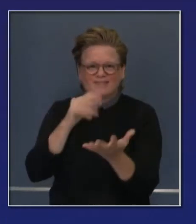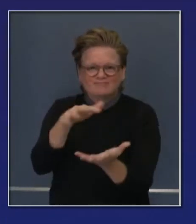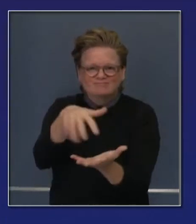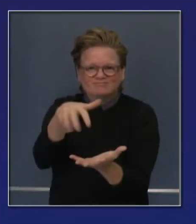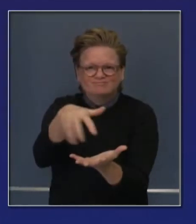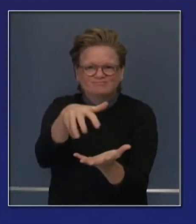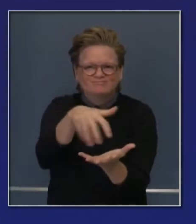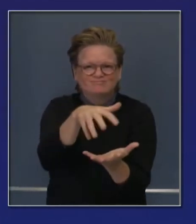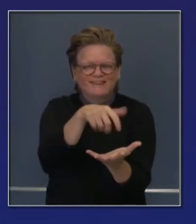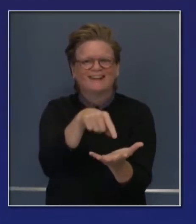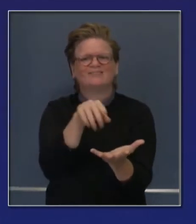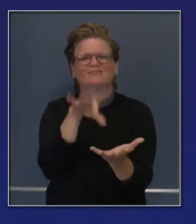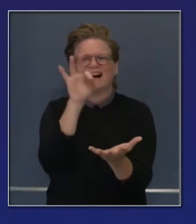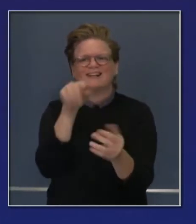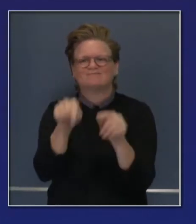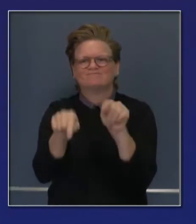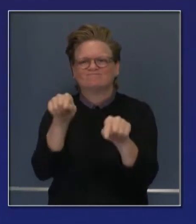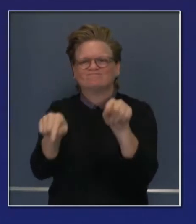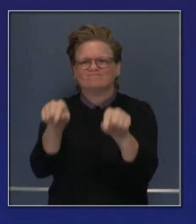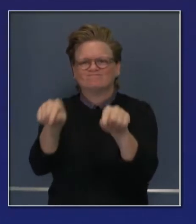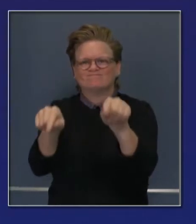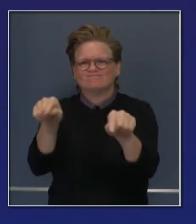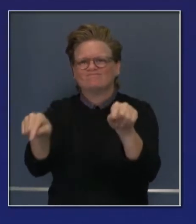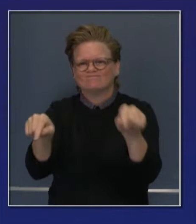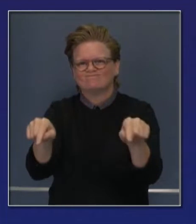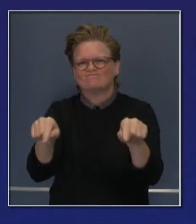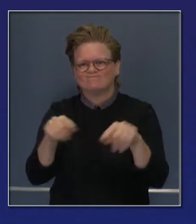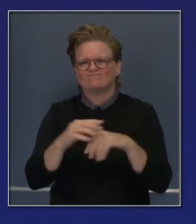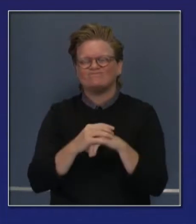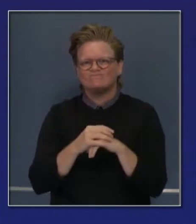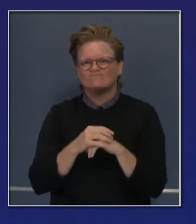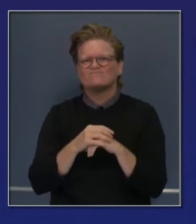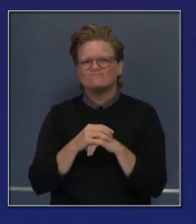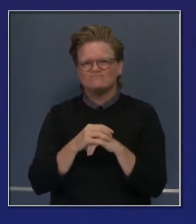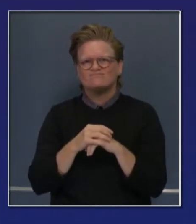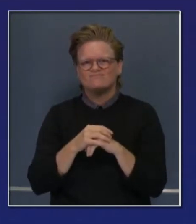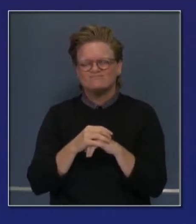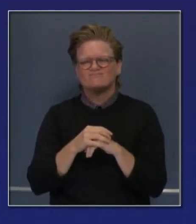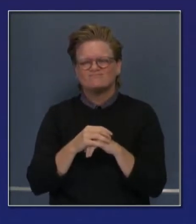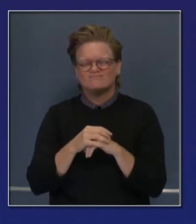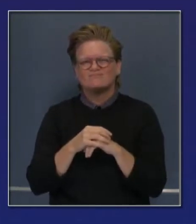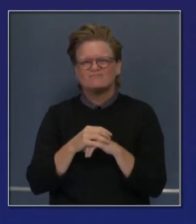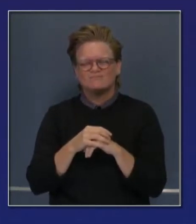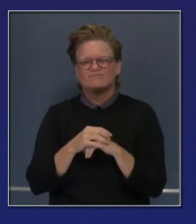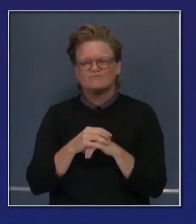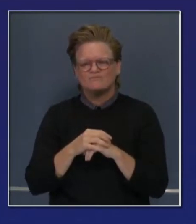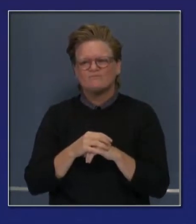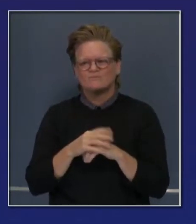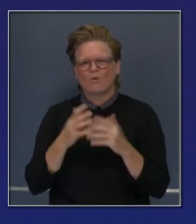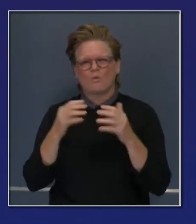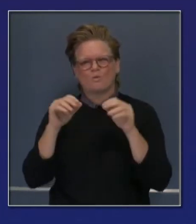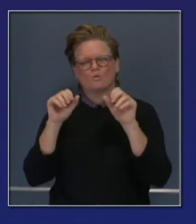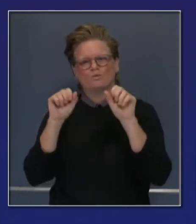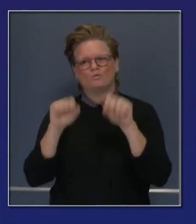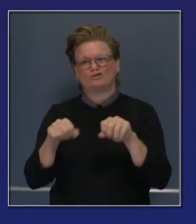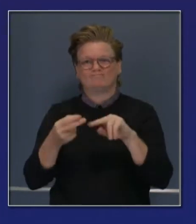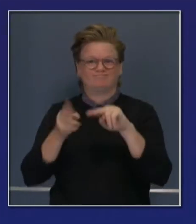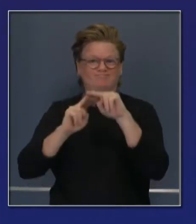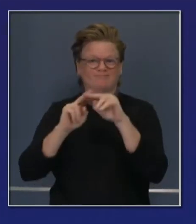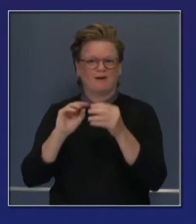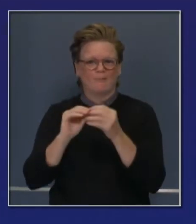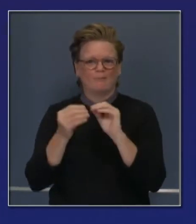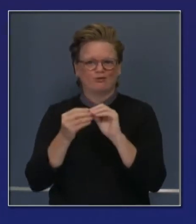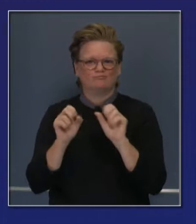to assess the damage, the devastation, and potentially the mortality related to these fires.